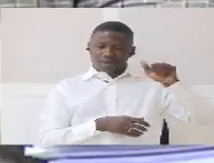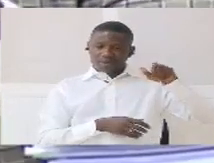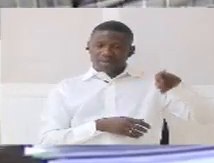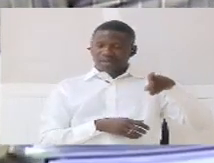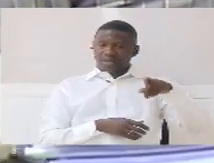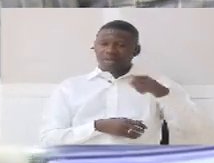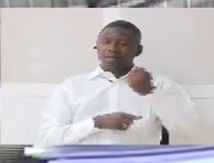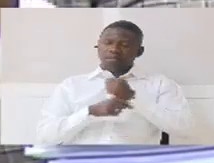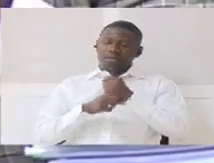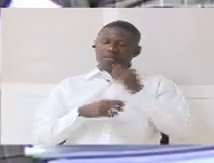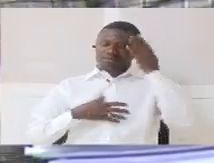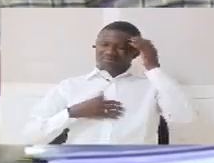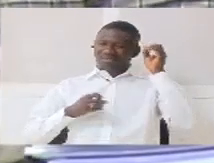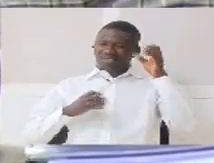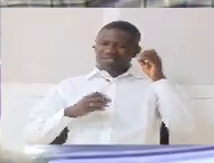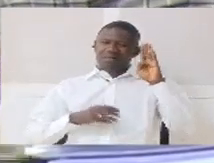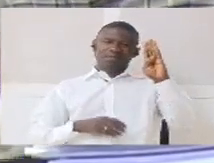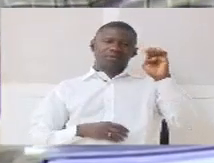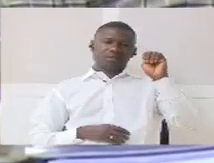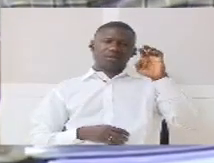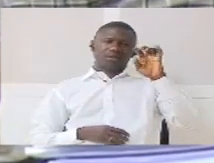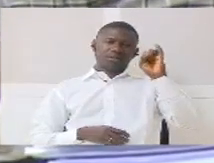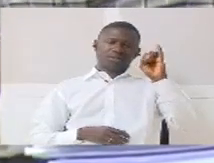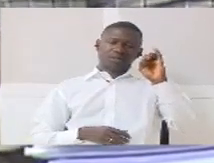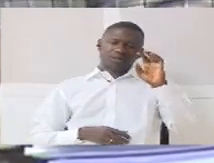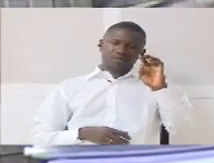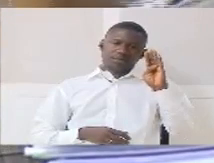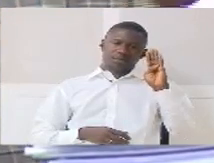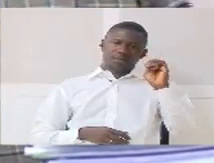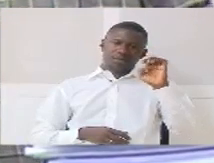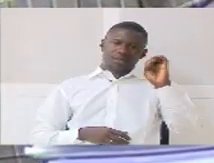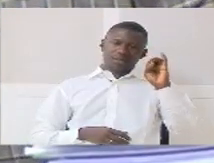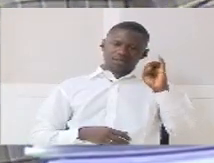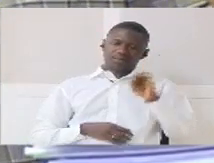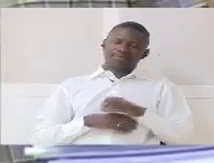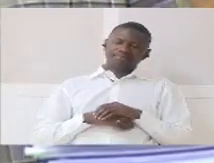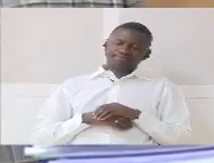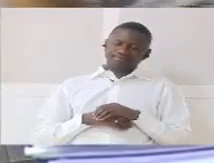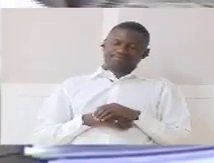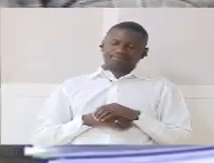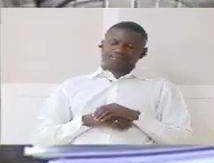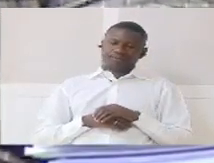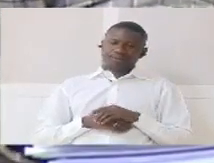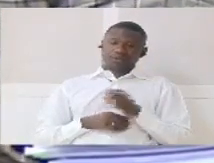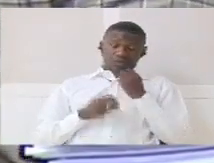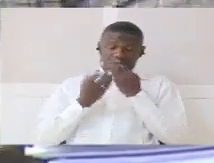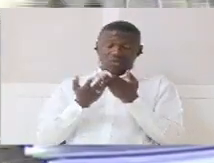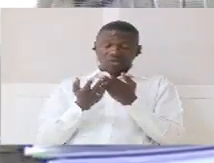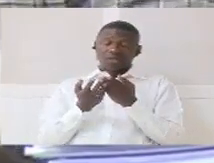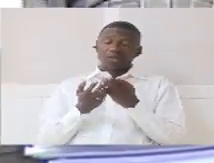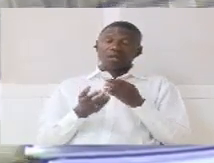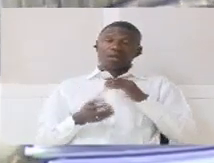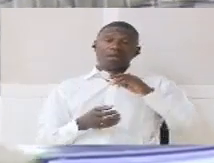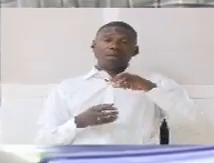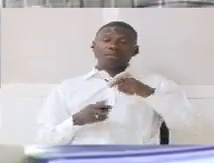told us that management did not change this diet between 1994 to 2017.